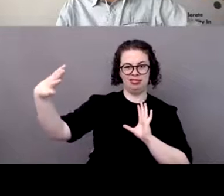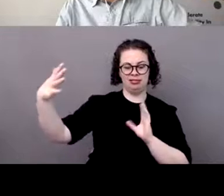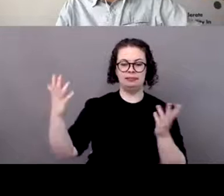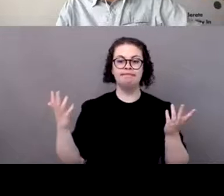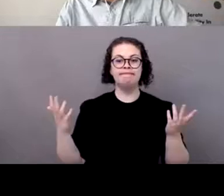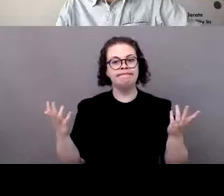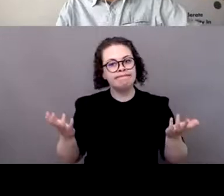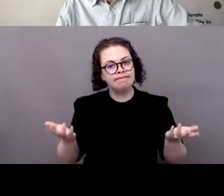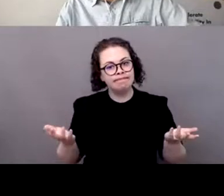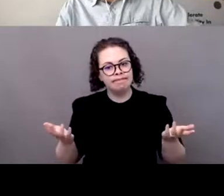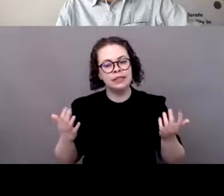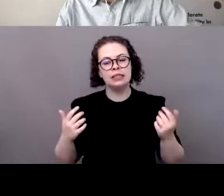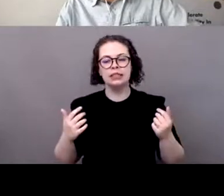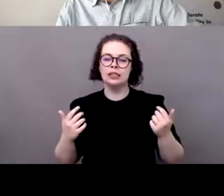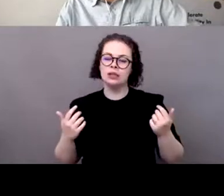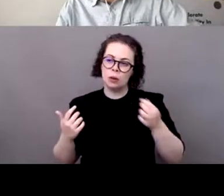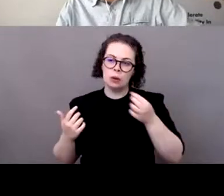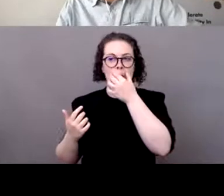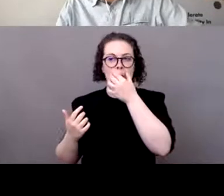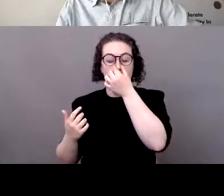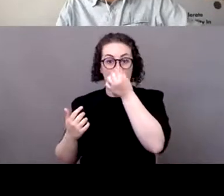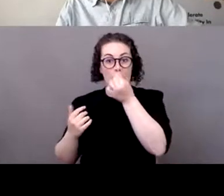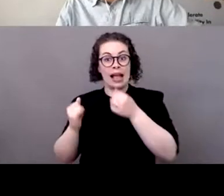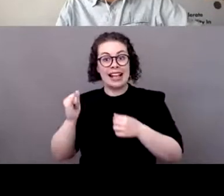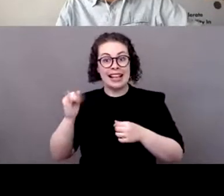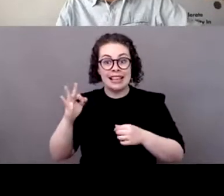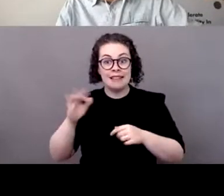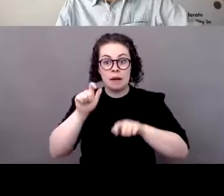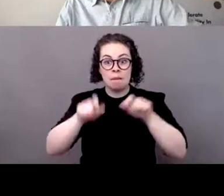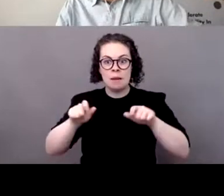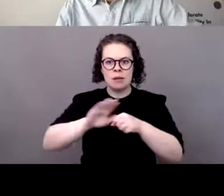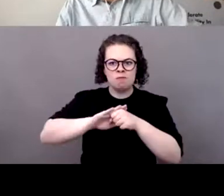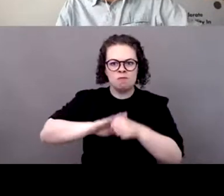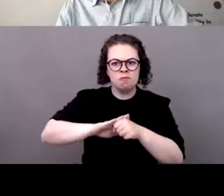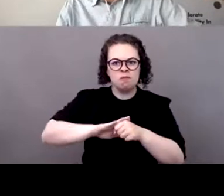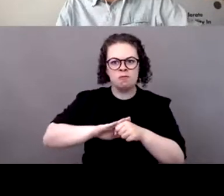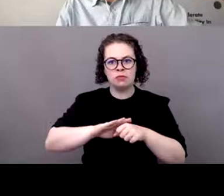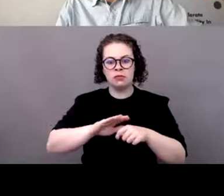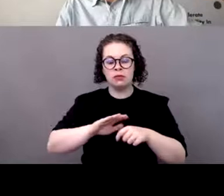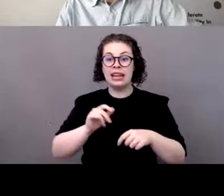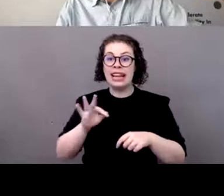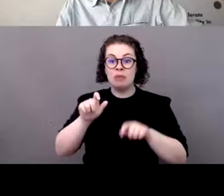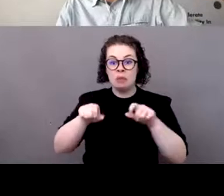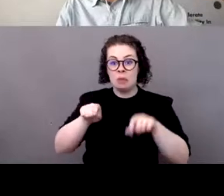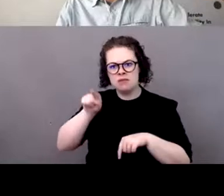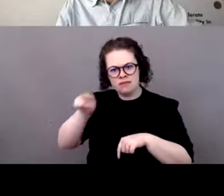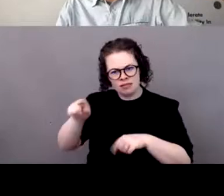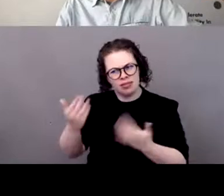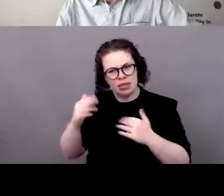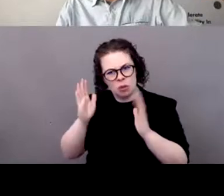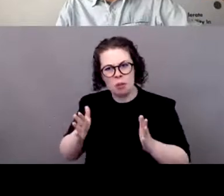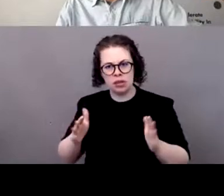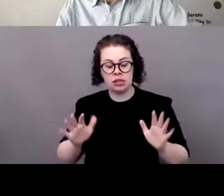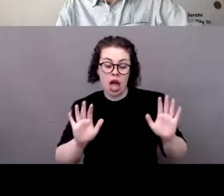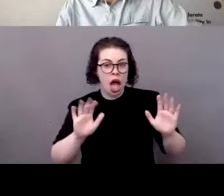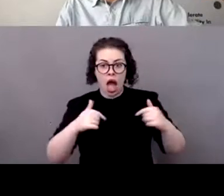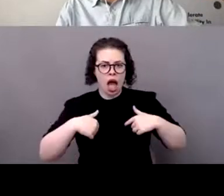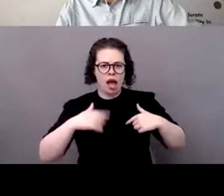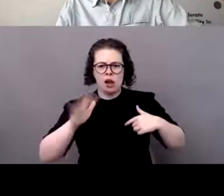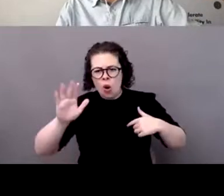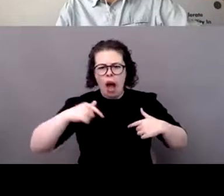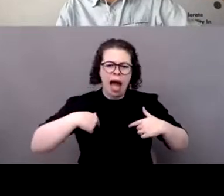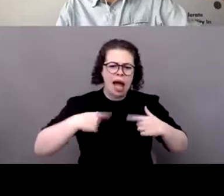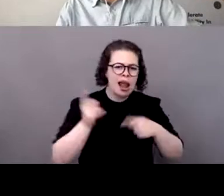the, or they look at it in a defensive way, in a reactive way, which means